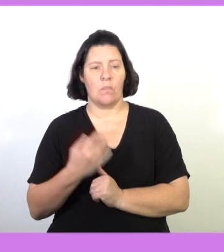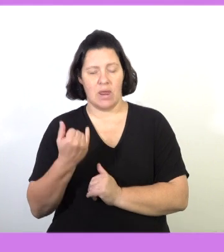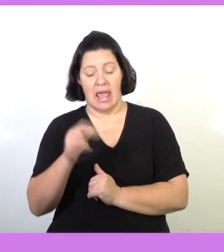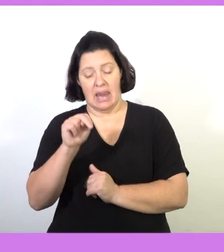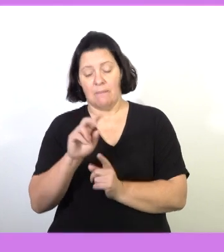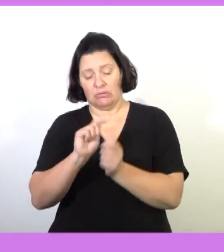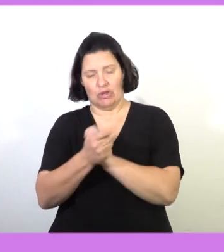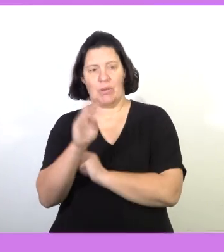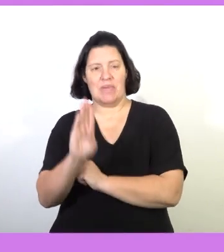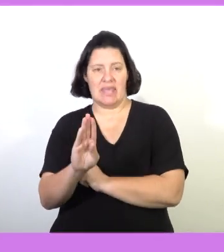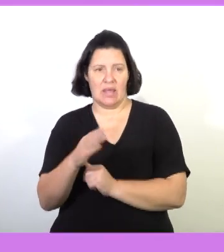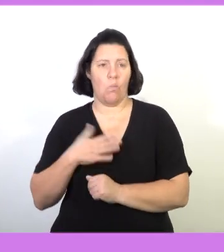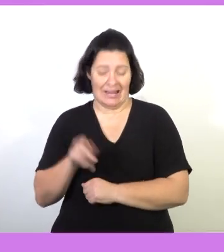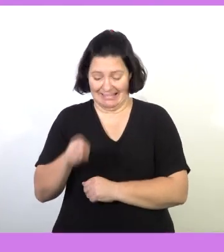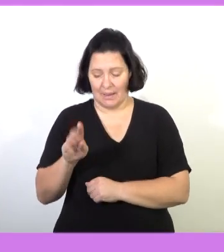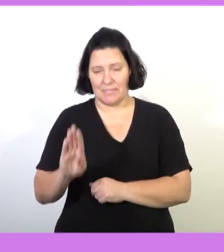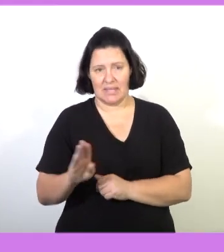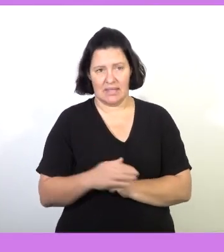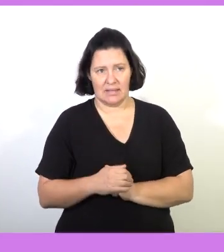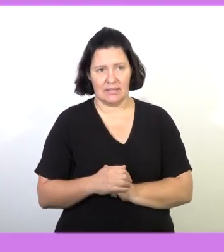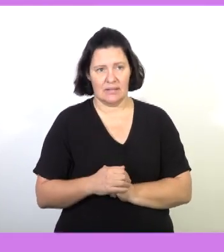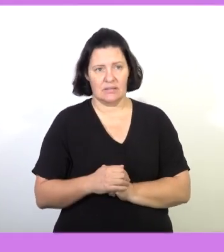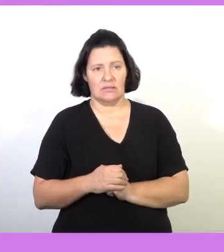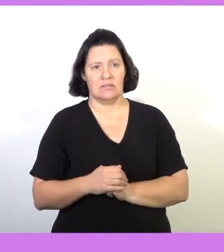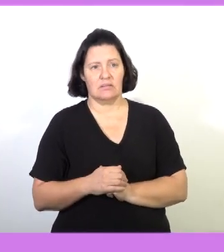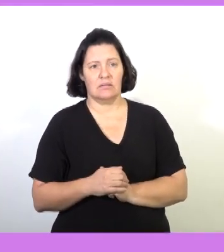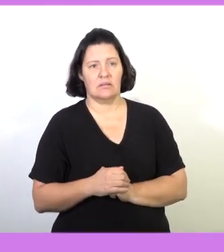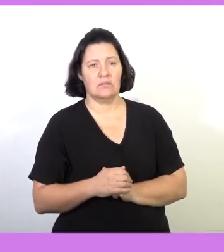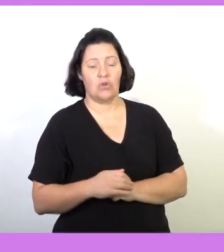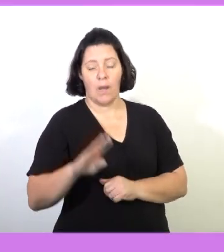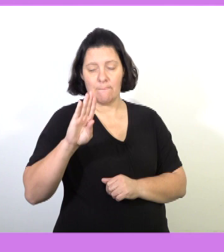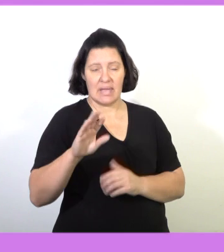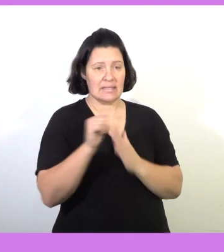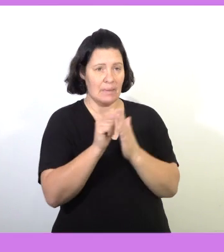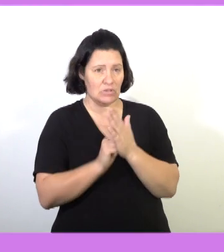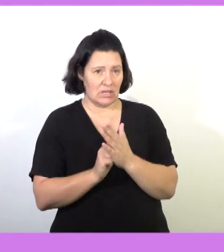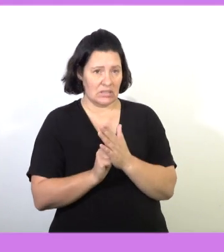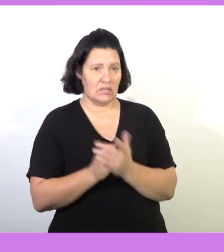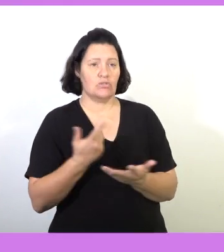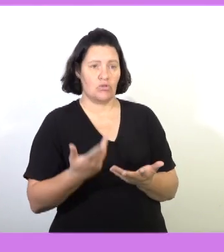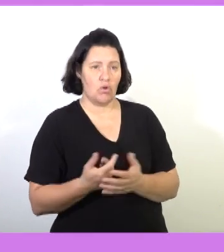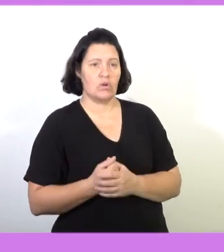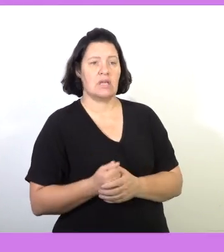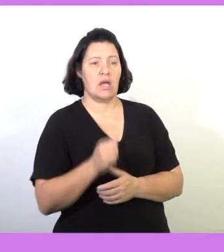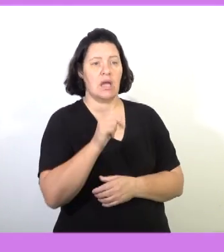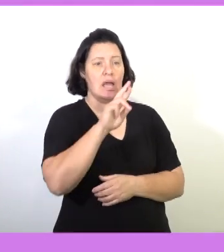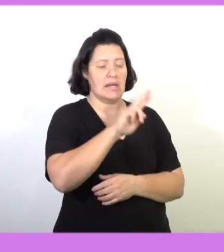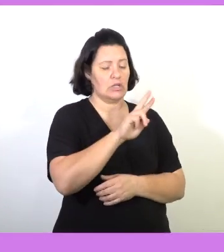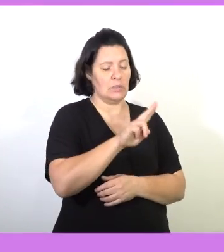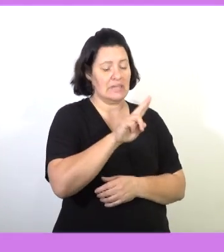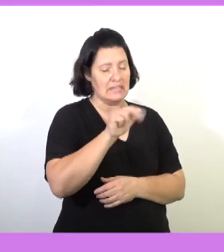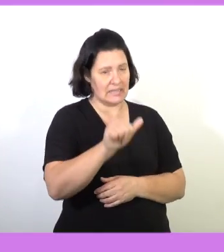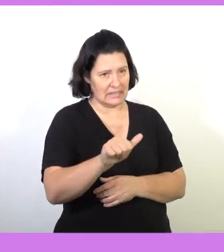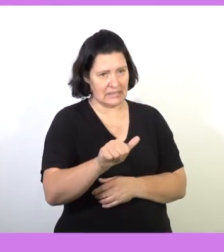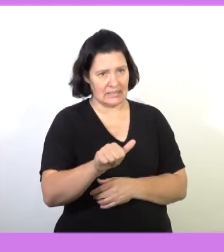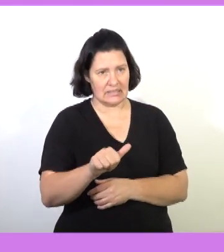B, which is what we are looking for. Then we need to make B the subject of the formula. So we say